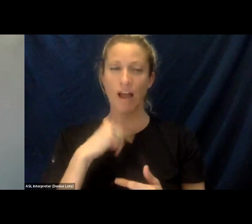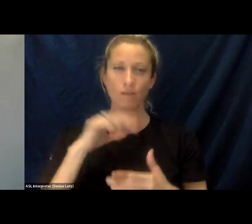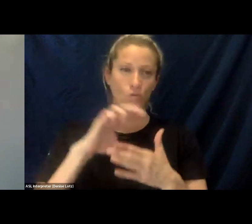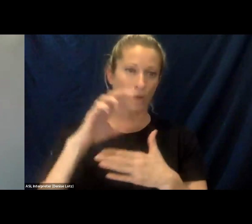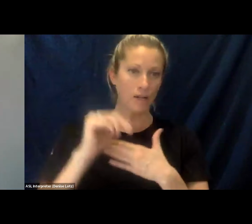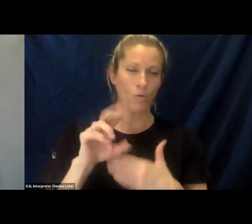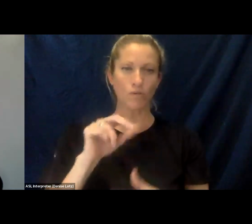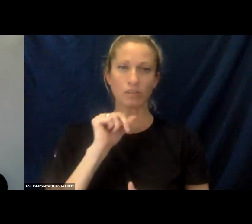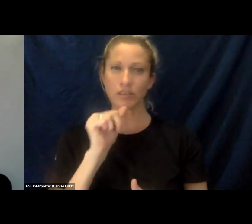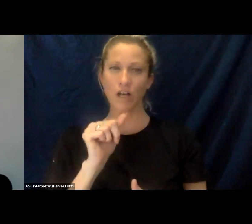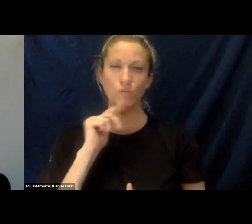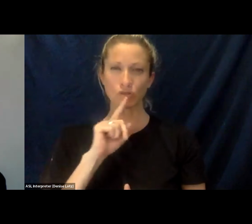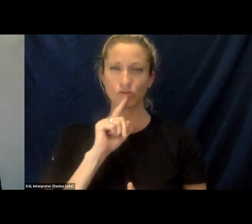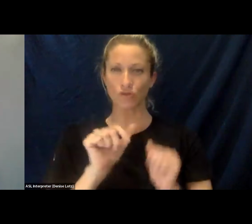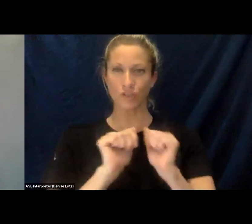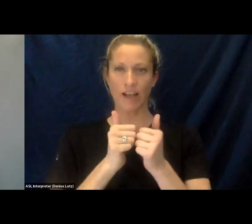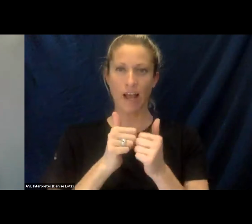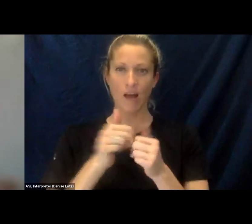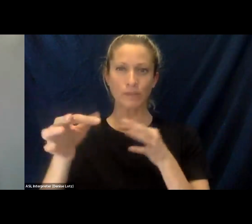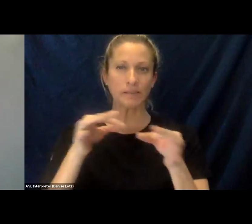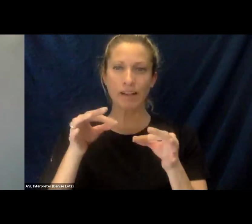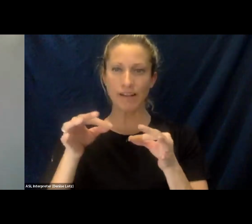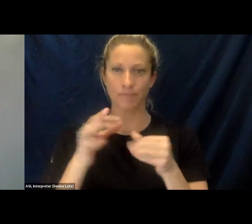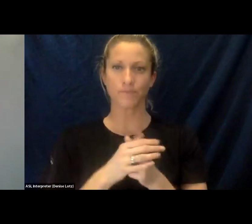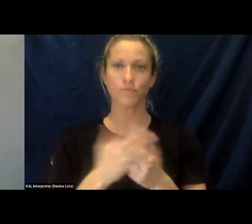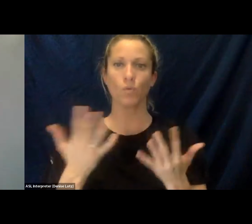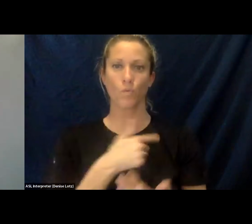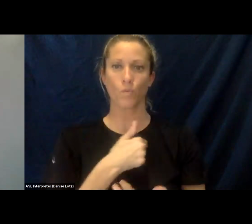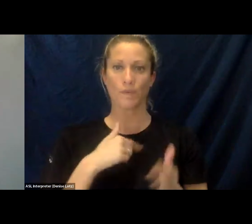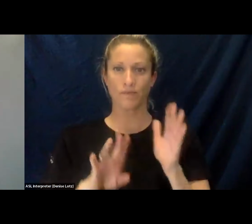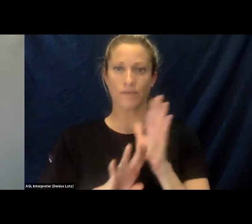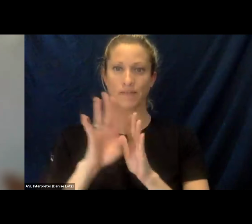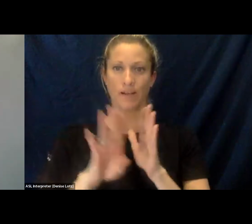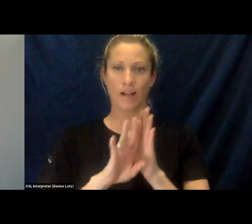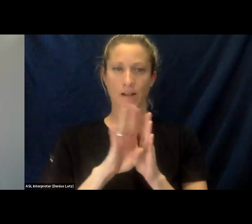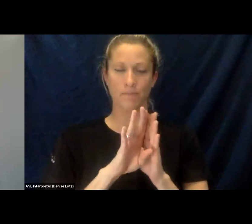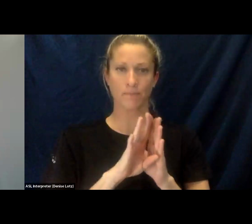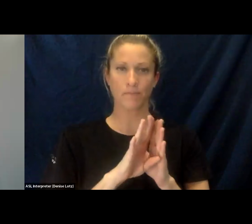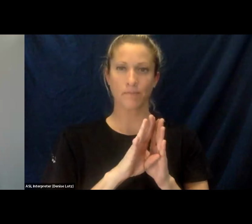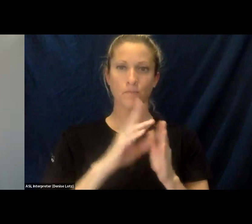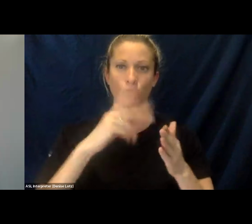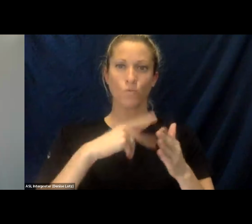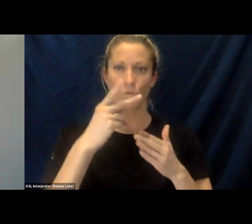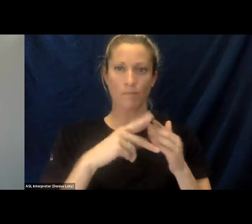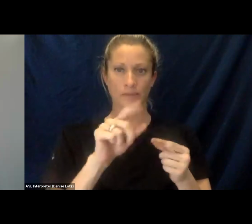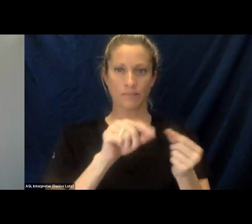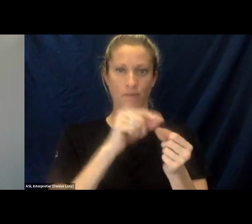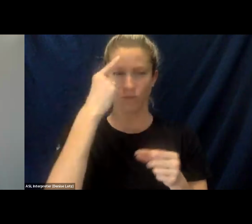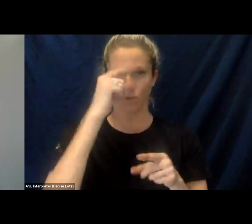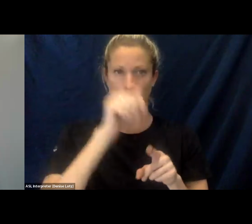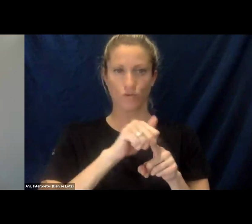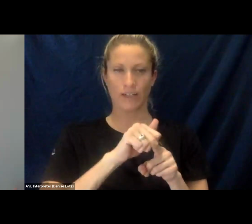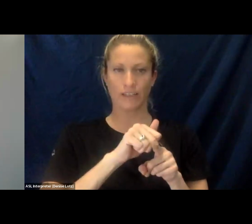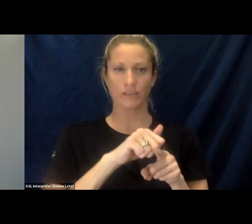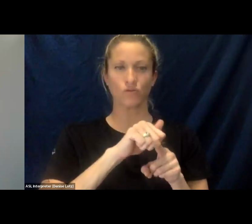or not quite sure how to explain this. What we've developed is a program specifically for training